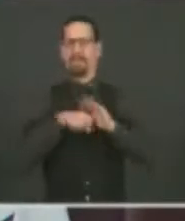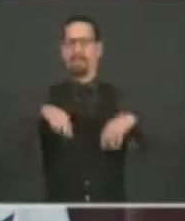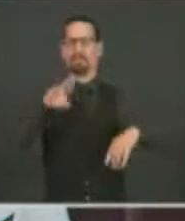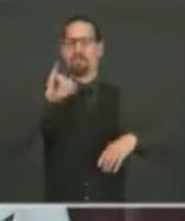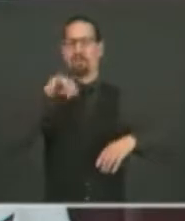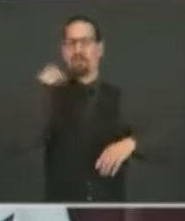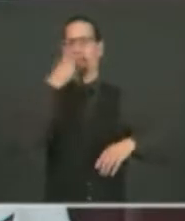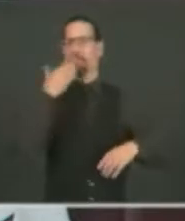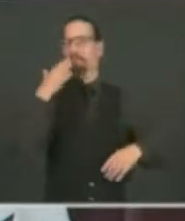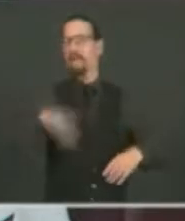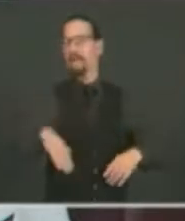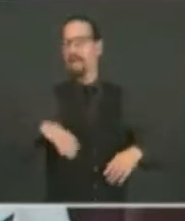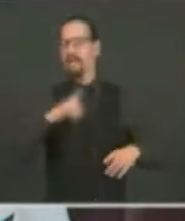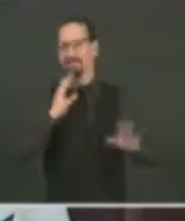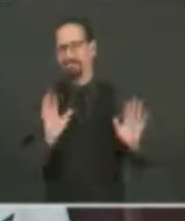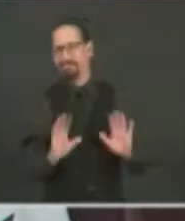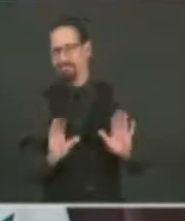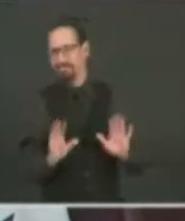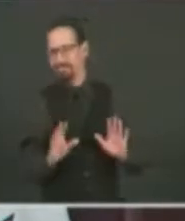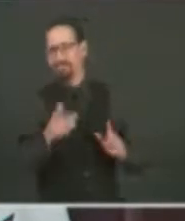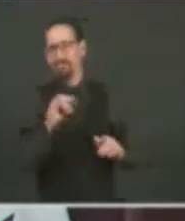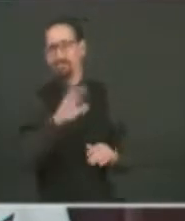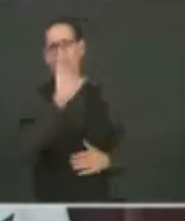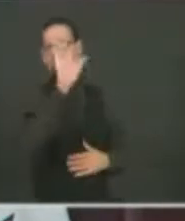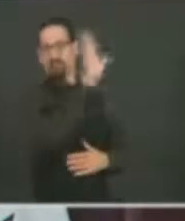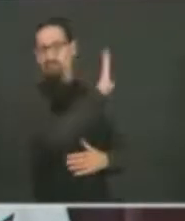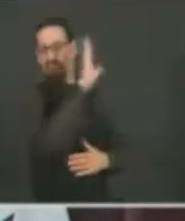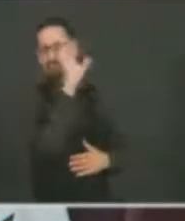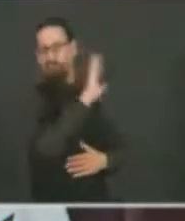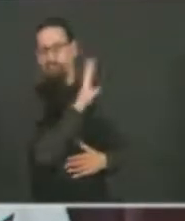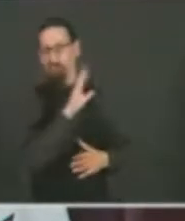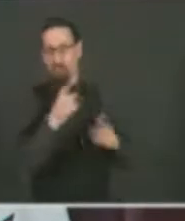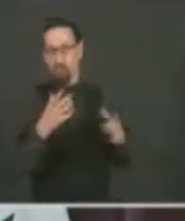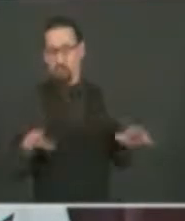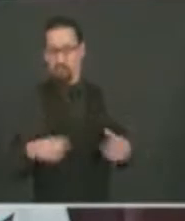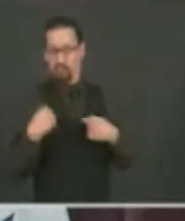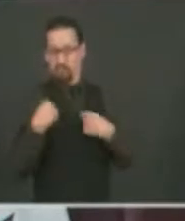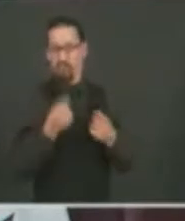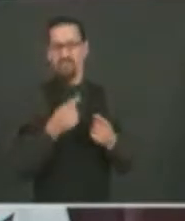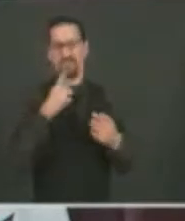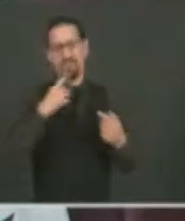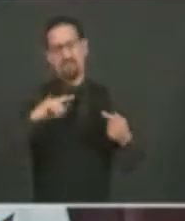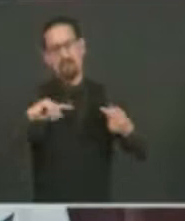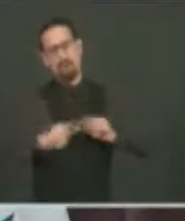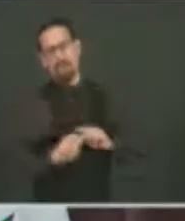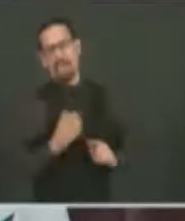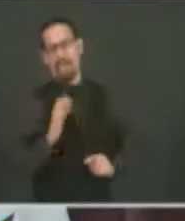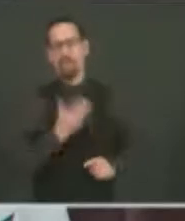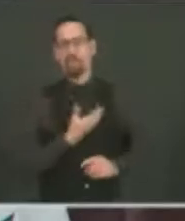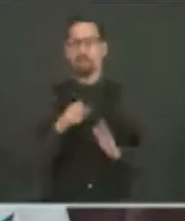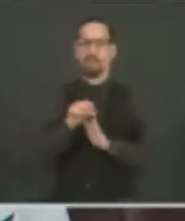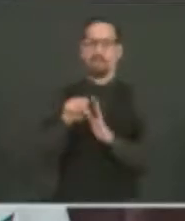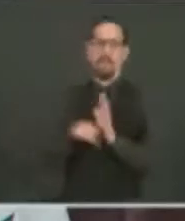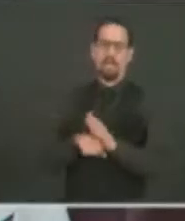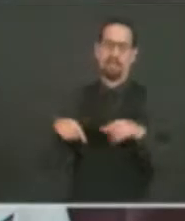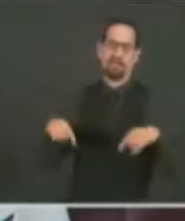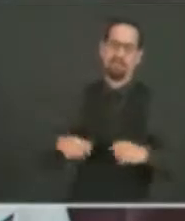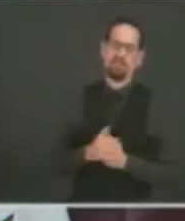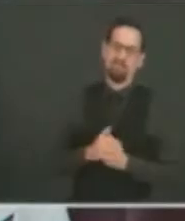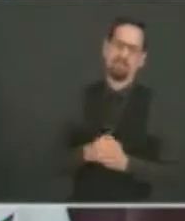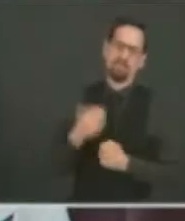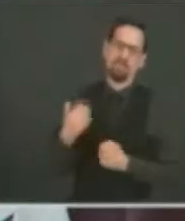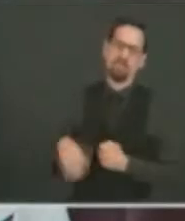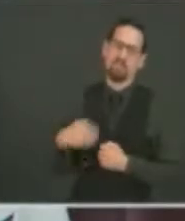I'd ask you to do that because it's hurting the whole state. And to everyone else out there on a college campus, in a place